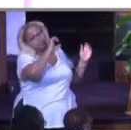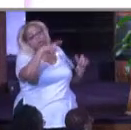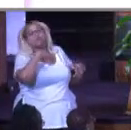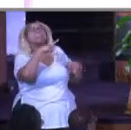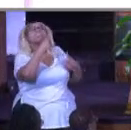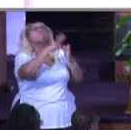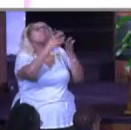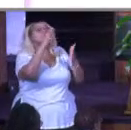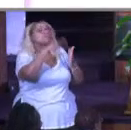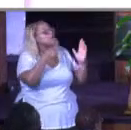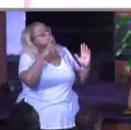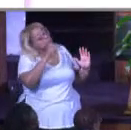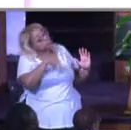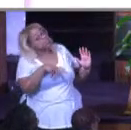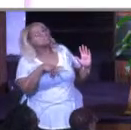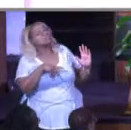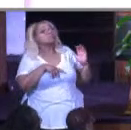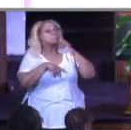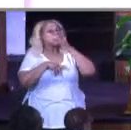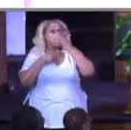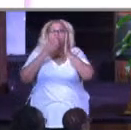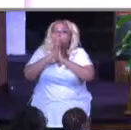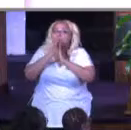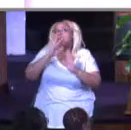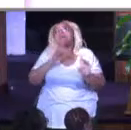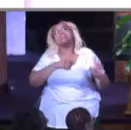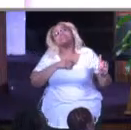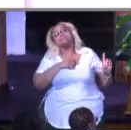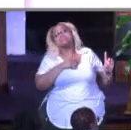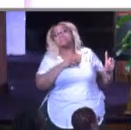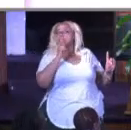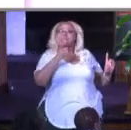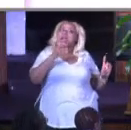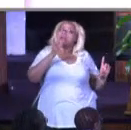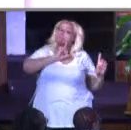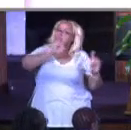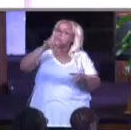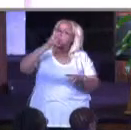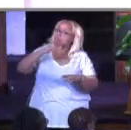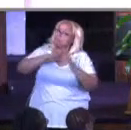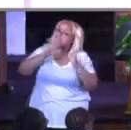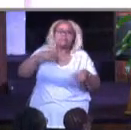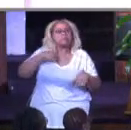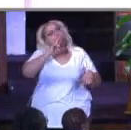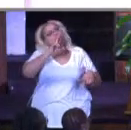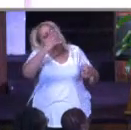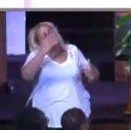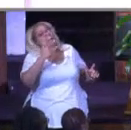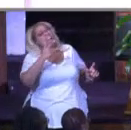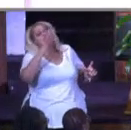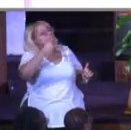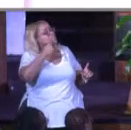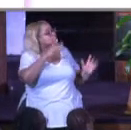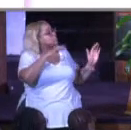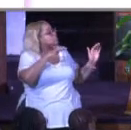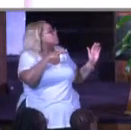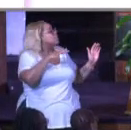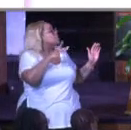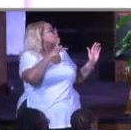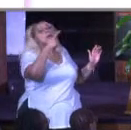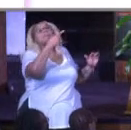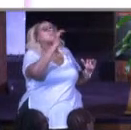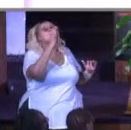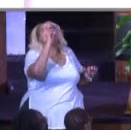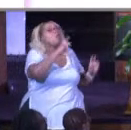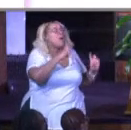said, well, we're going to give you a book to read. I said, okay. And I prayed to God. I said, God, they're not going to take me to the lady's house. I'm not sure why. And you know what God said to me?